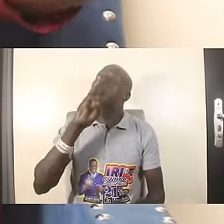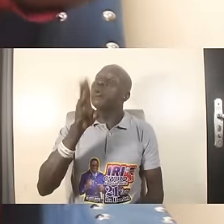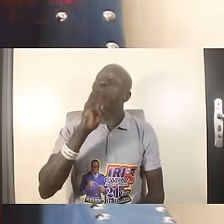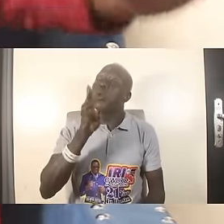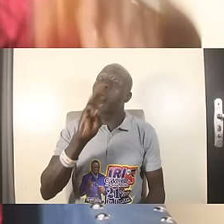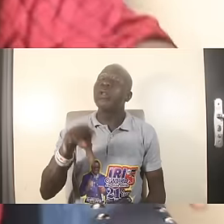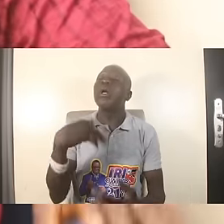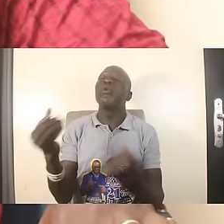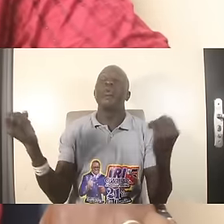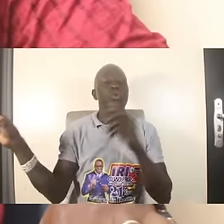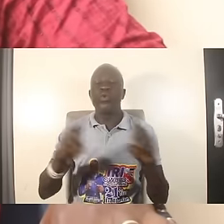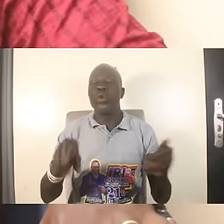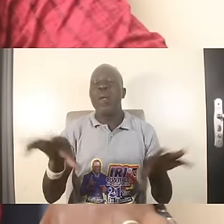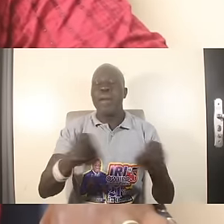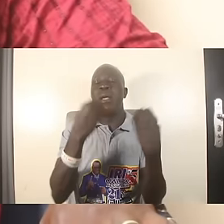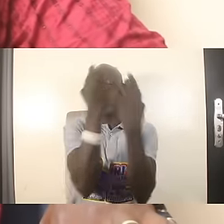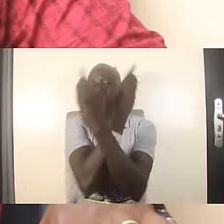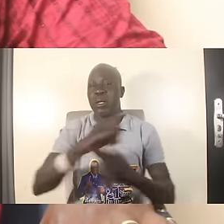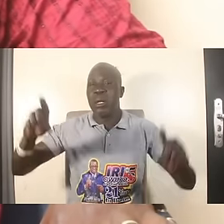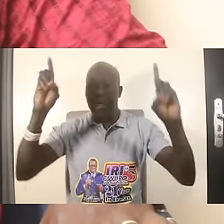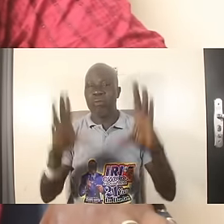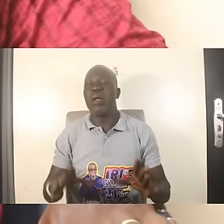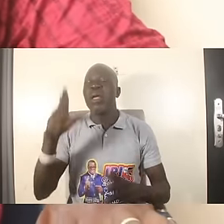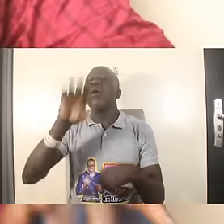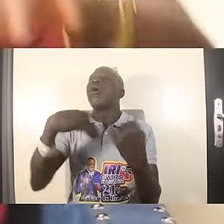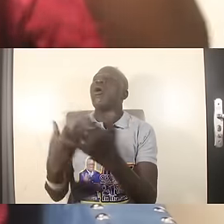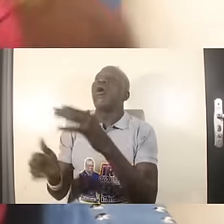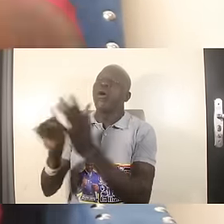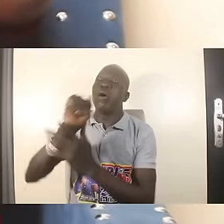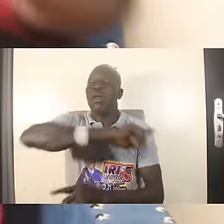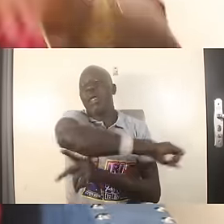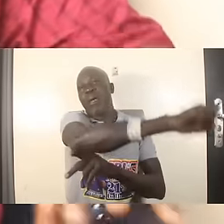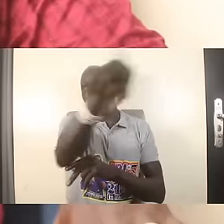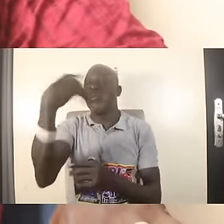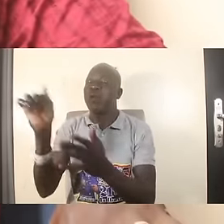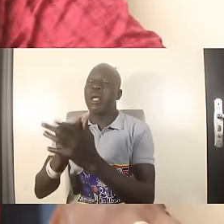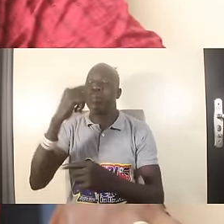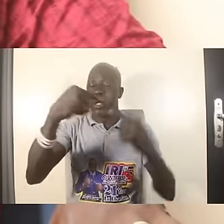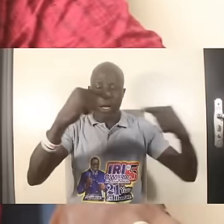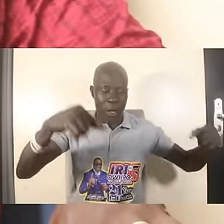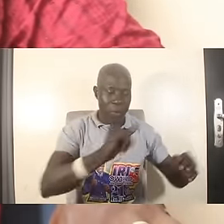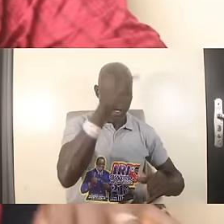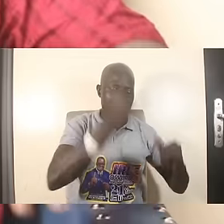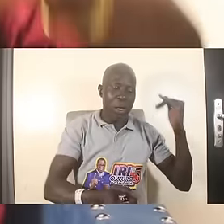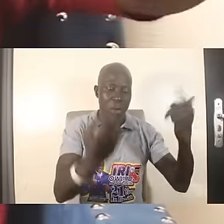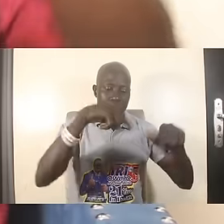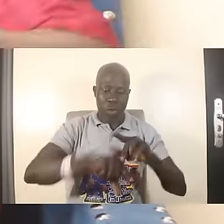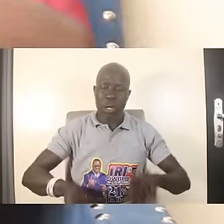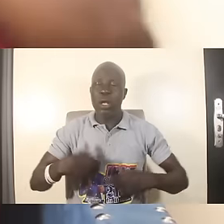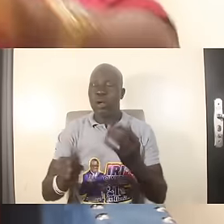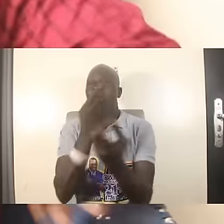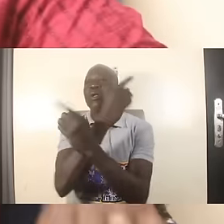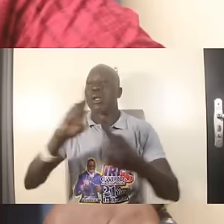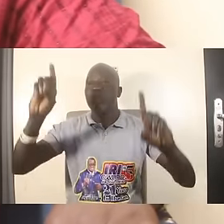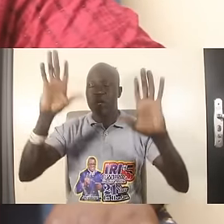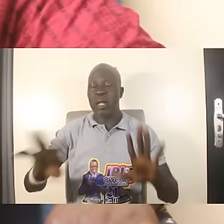opolopo etusile. That water will do a lot of deliverance. Awon ti aye so pe opin de ba won. The people there be said the end has come to their lives. Oluwa lo ma tu won